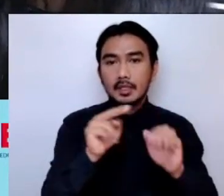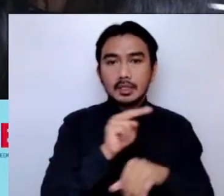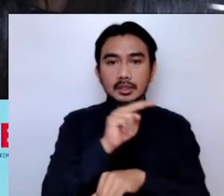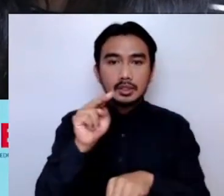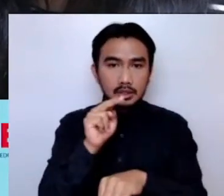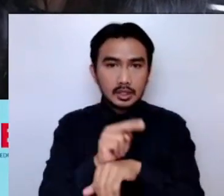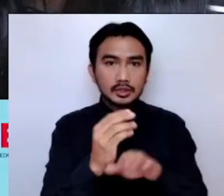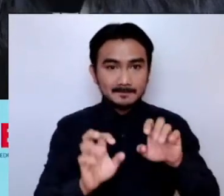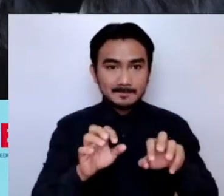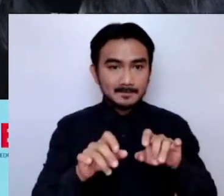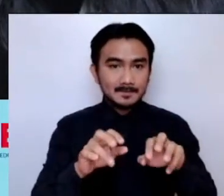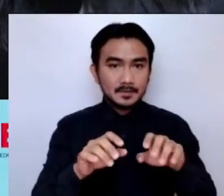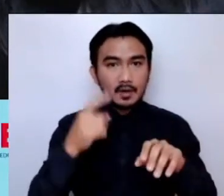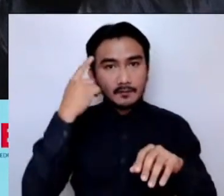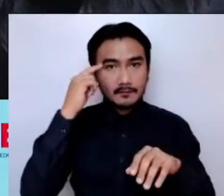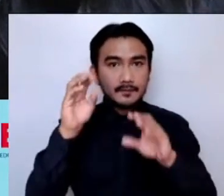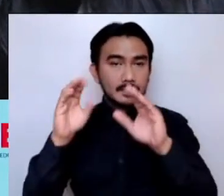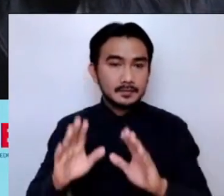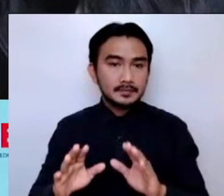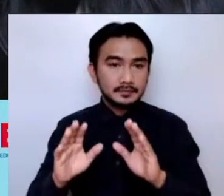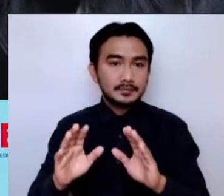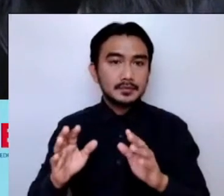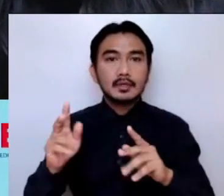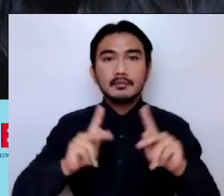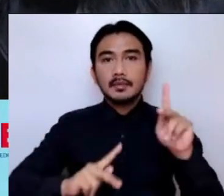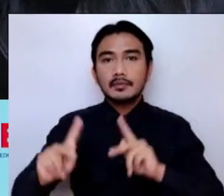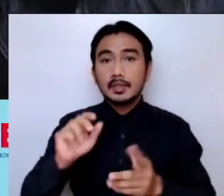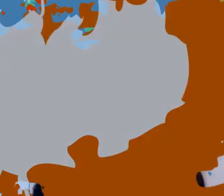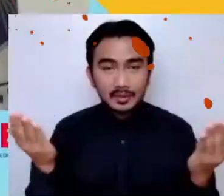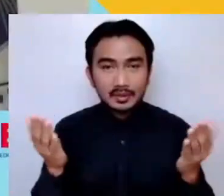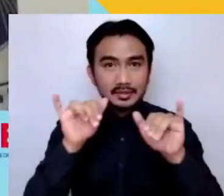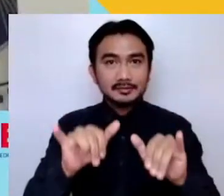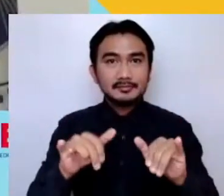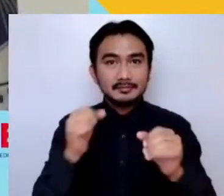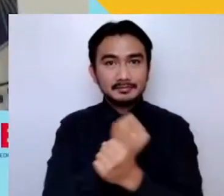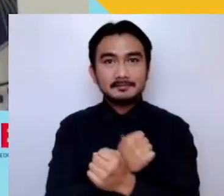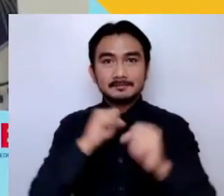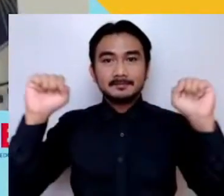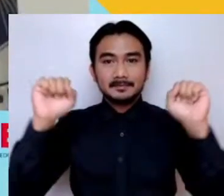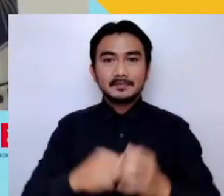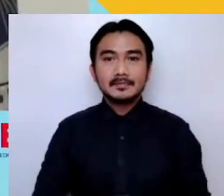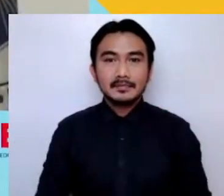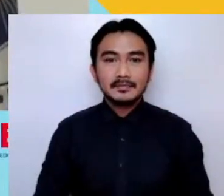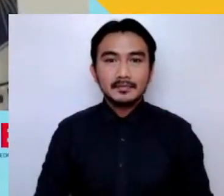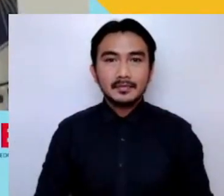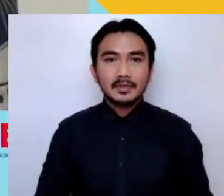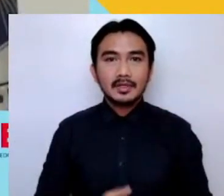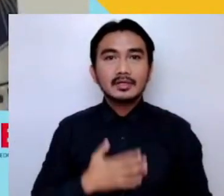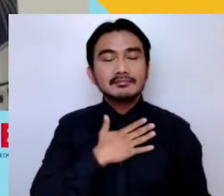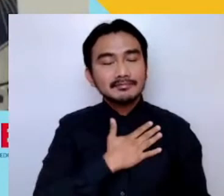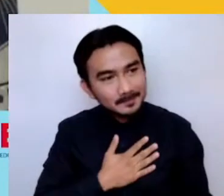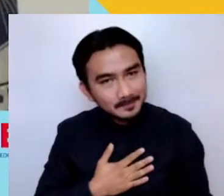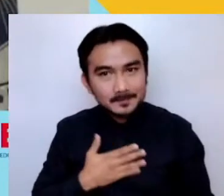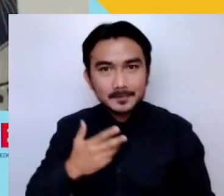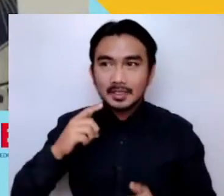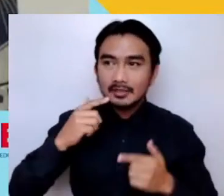teacher performance. And that is it for our ways forward. So my warmest greetings to all of you, my dear teachers